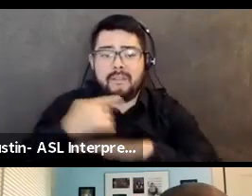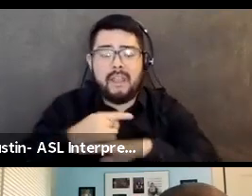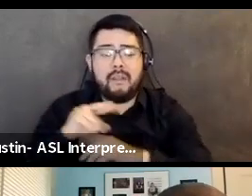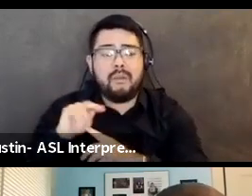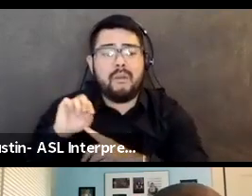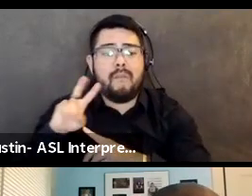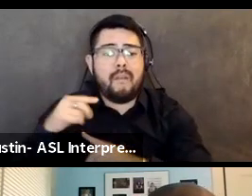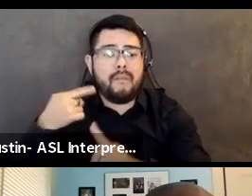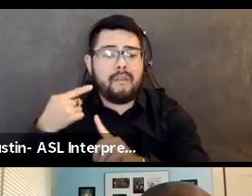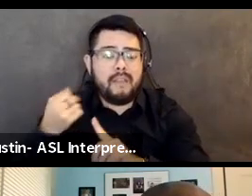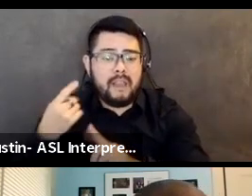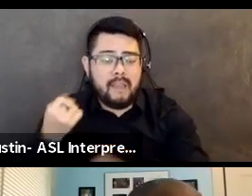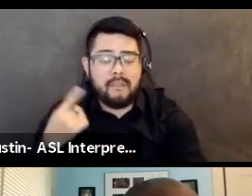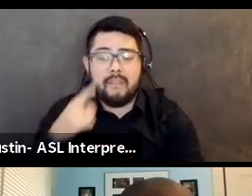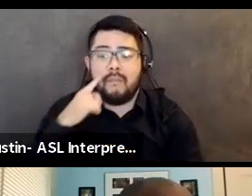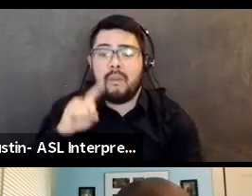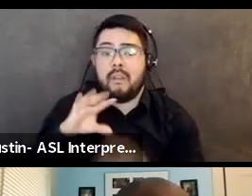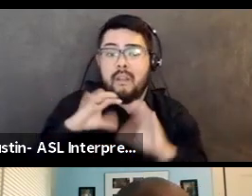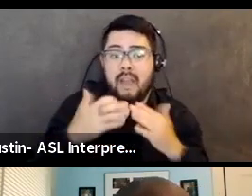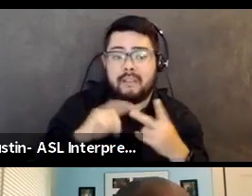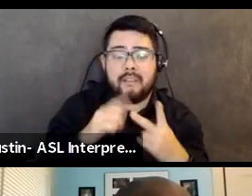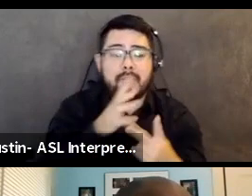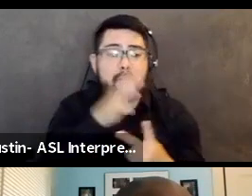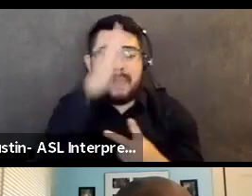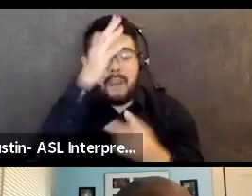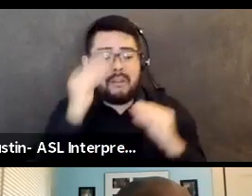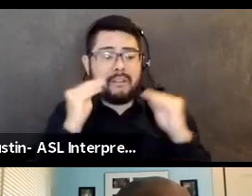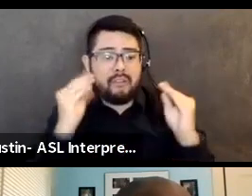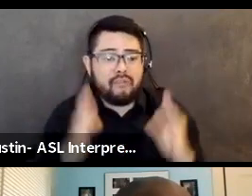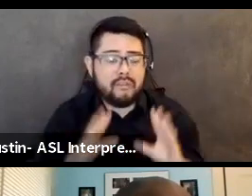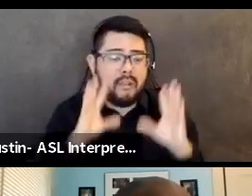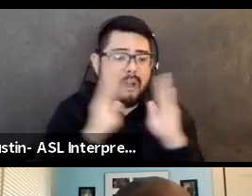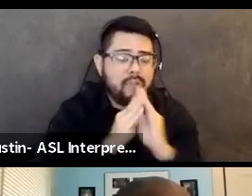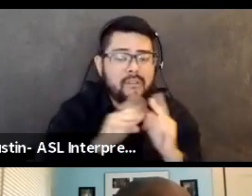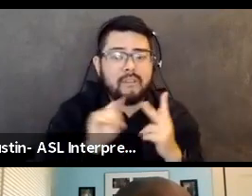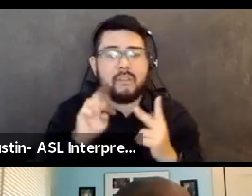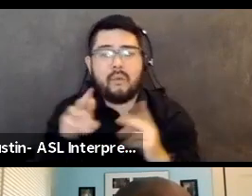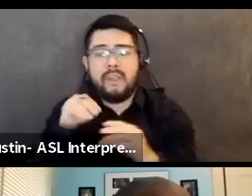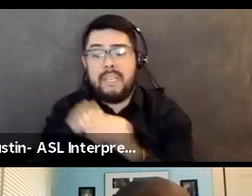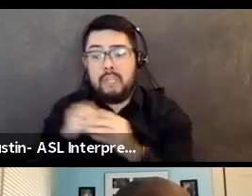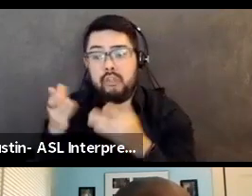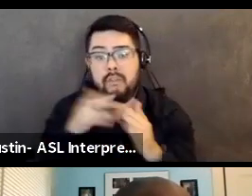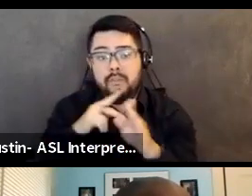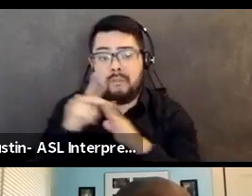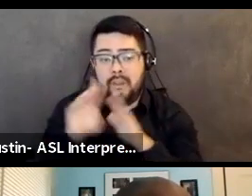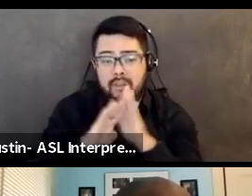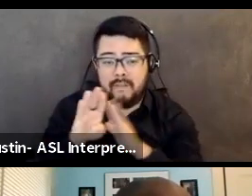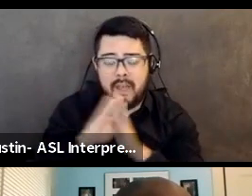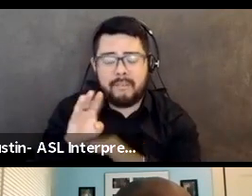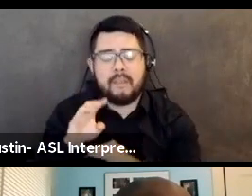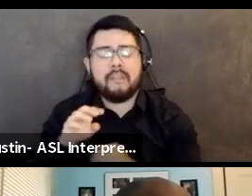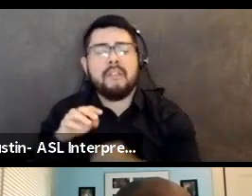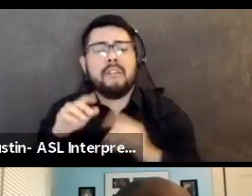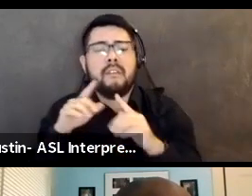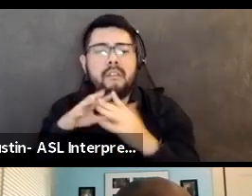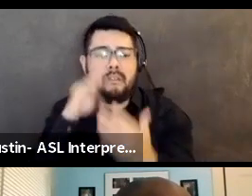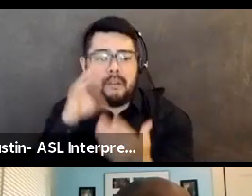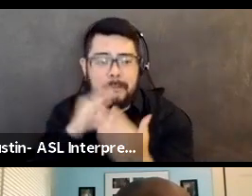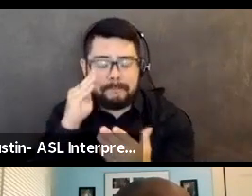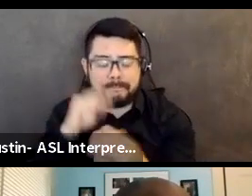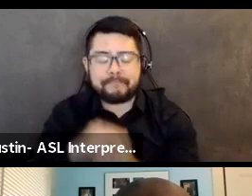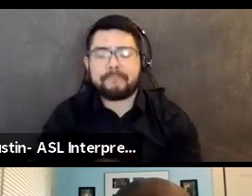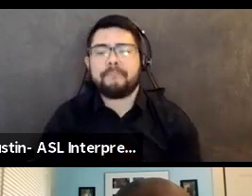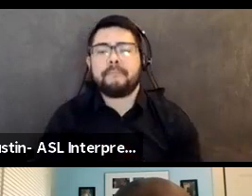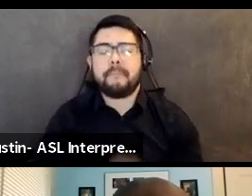classes parent-teacher conferences or teacher-in-service or a teacher institute and as stated previously